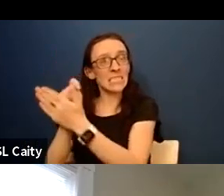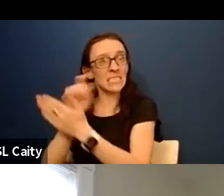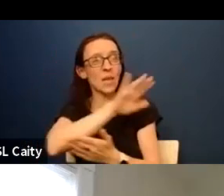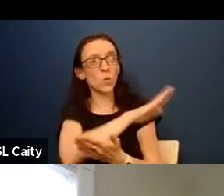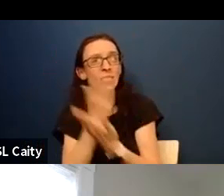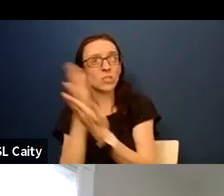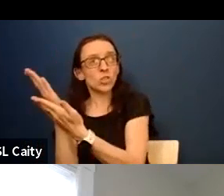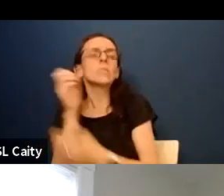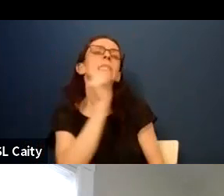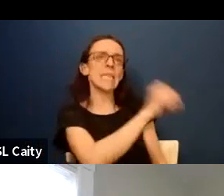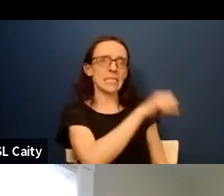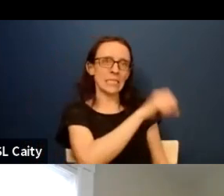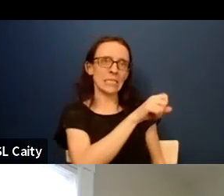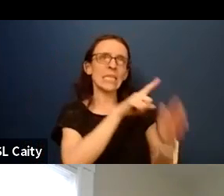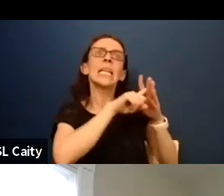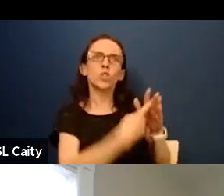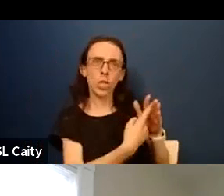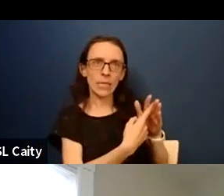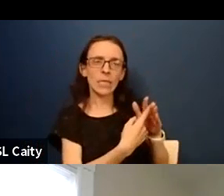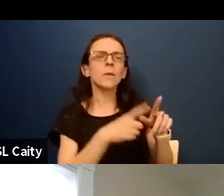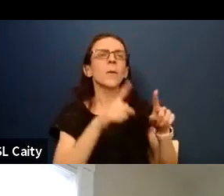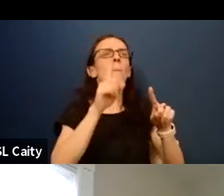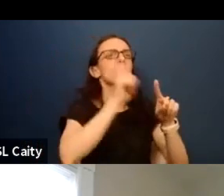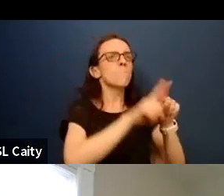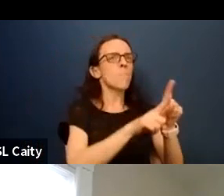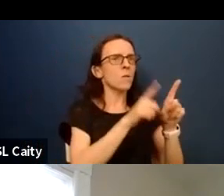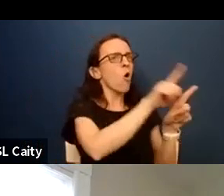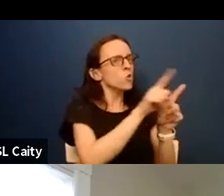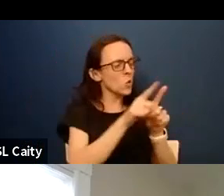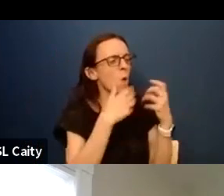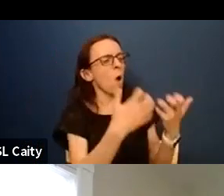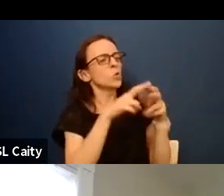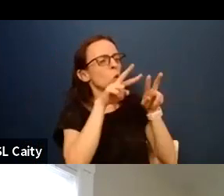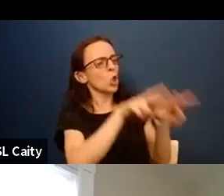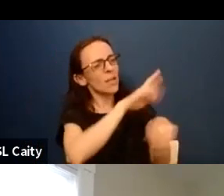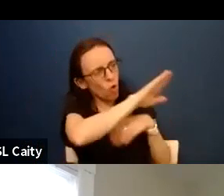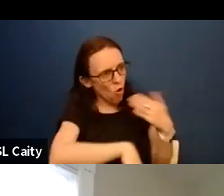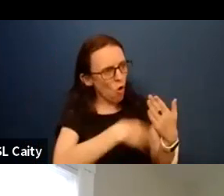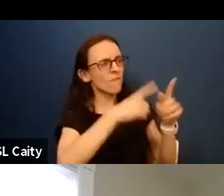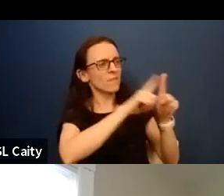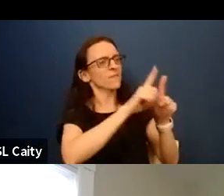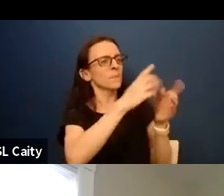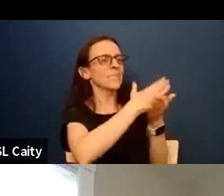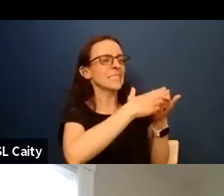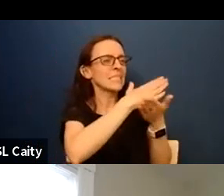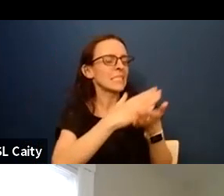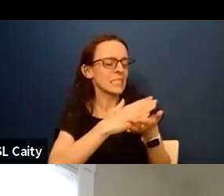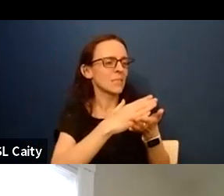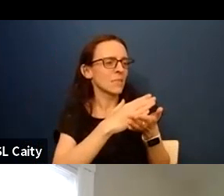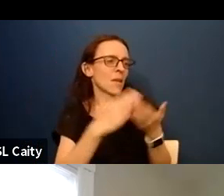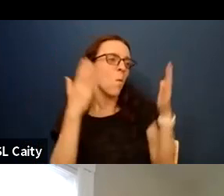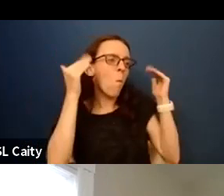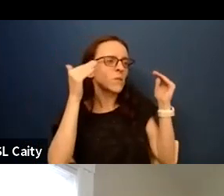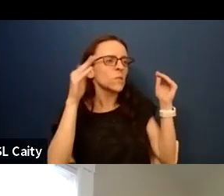was, yes, initially, Okay. but I would like to look at all of the pieces that hopefully we can hone in on